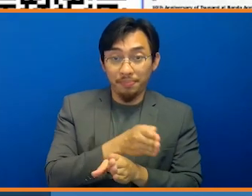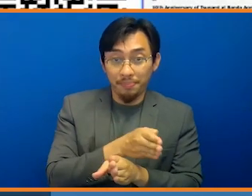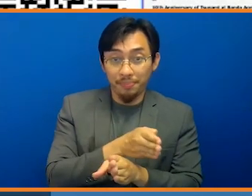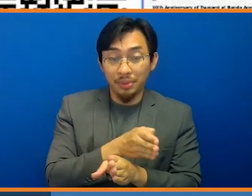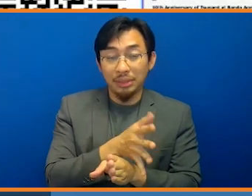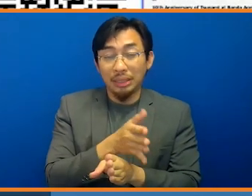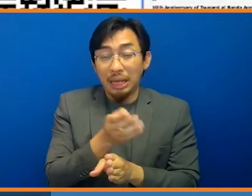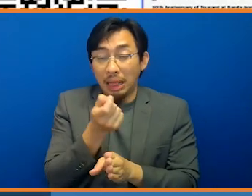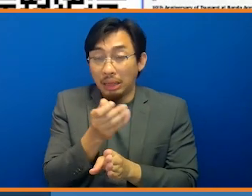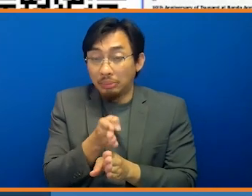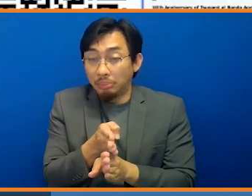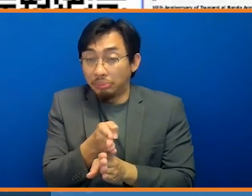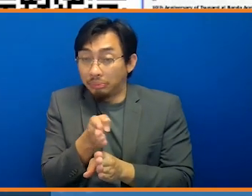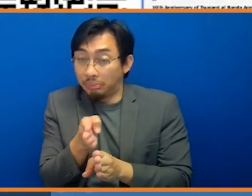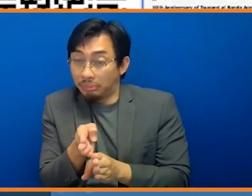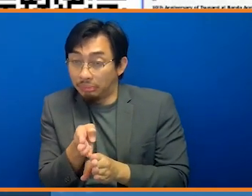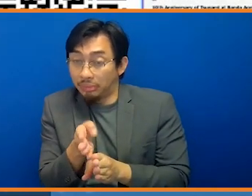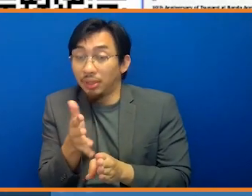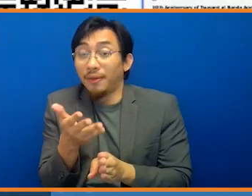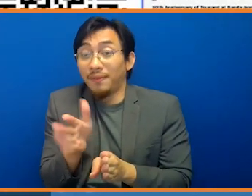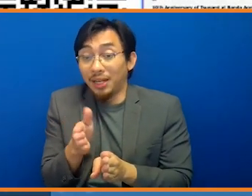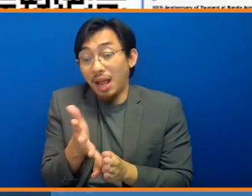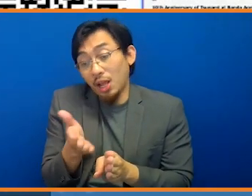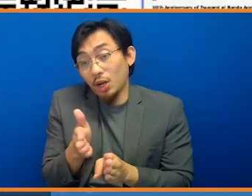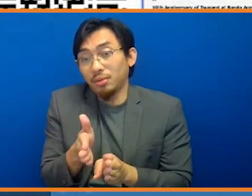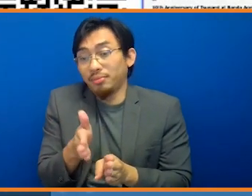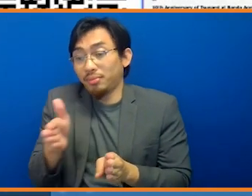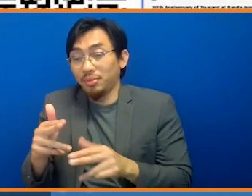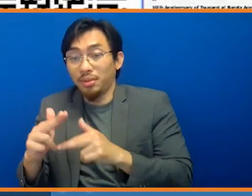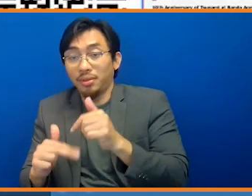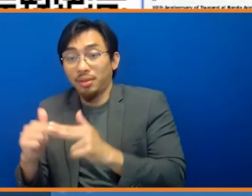after the tsunami, and after reconstruction.